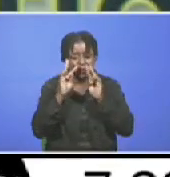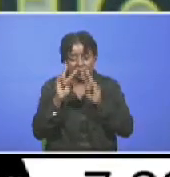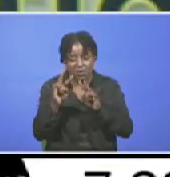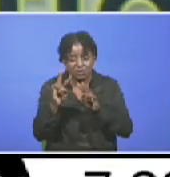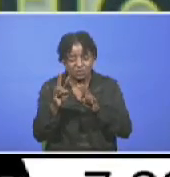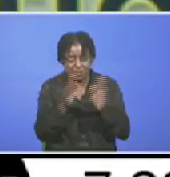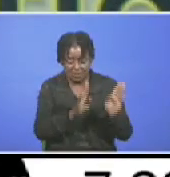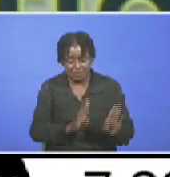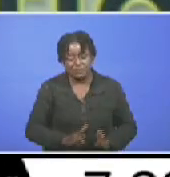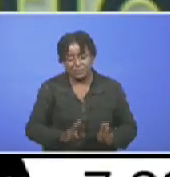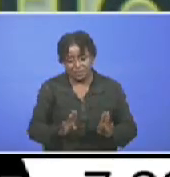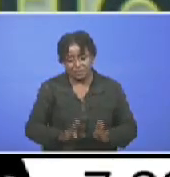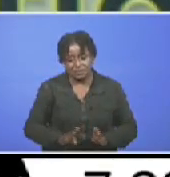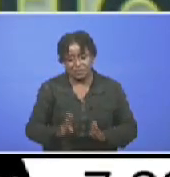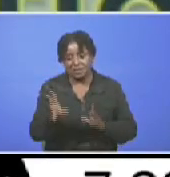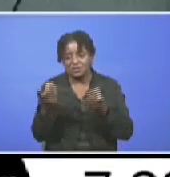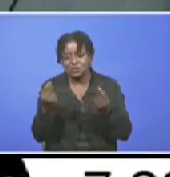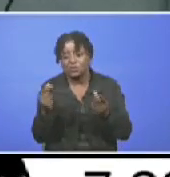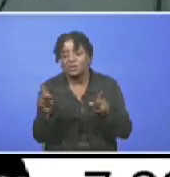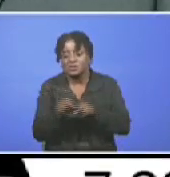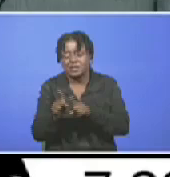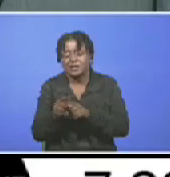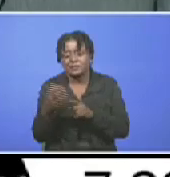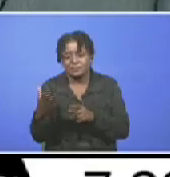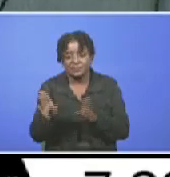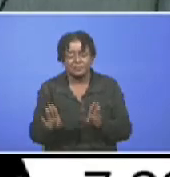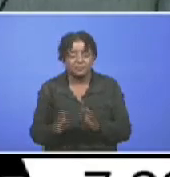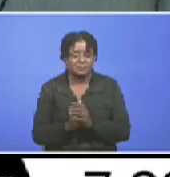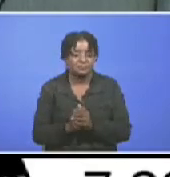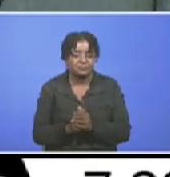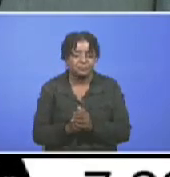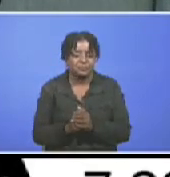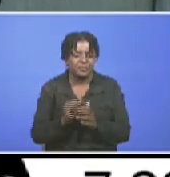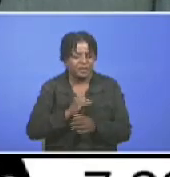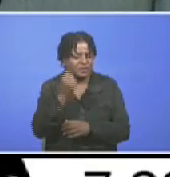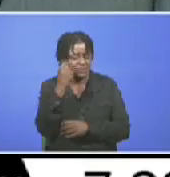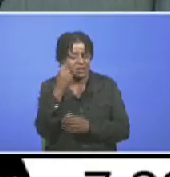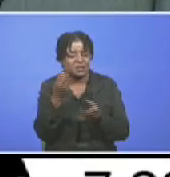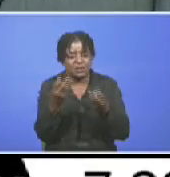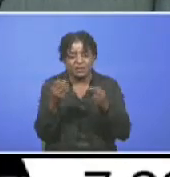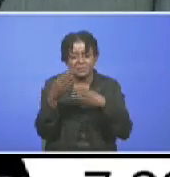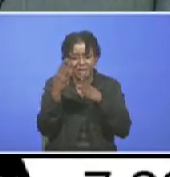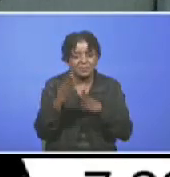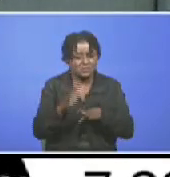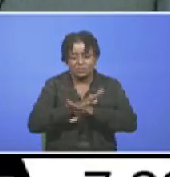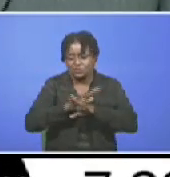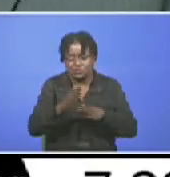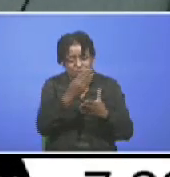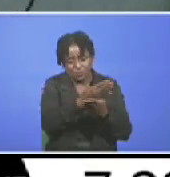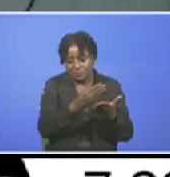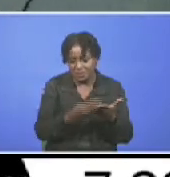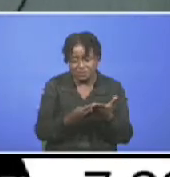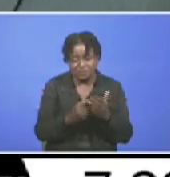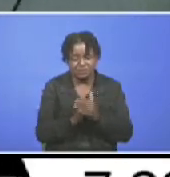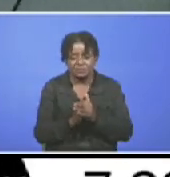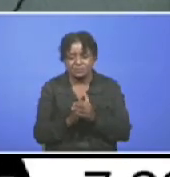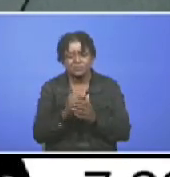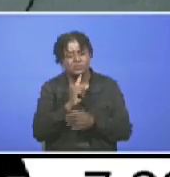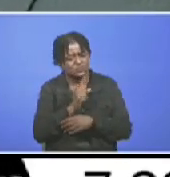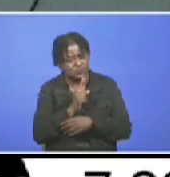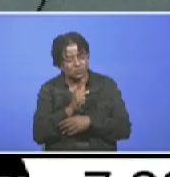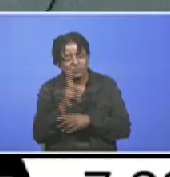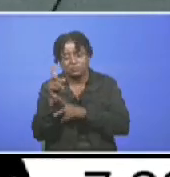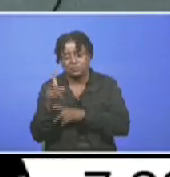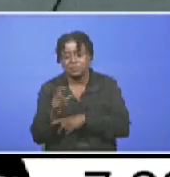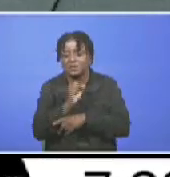the habits that they observe from their parents. Now, one more question. What I understand is that a lot of Bahamians really don't budget. Is this true? Yes, this